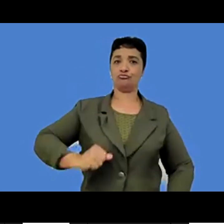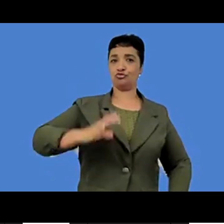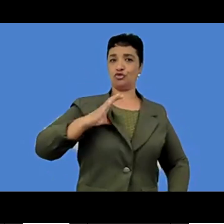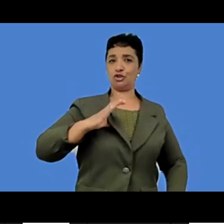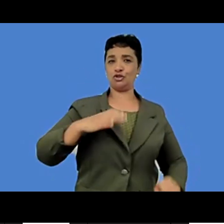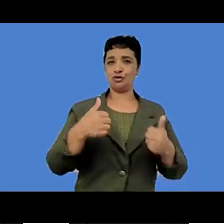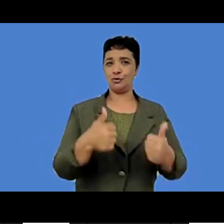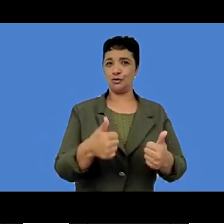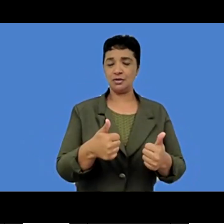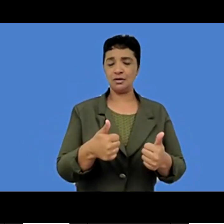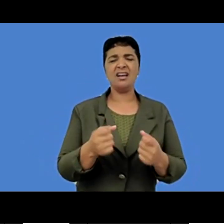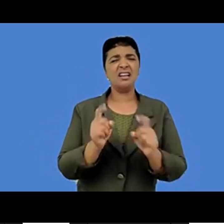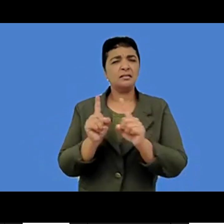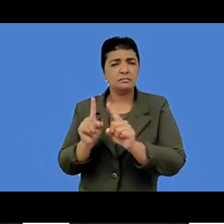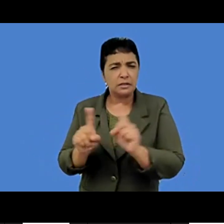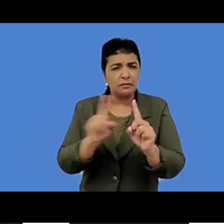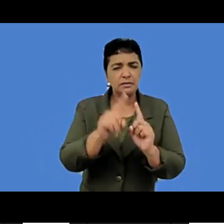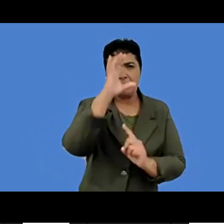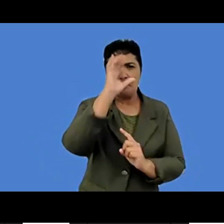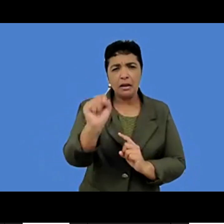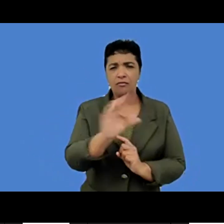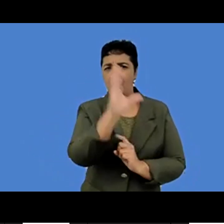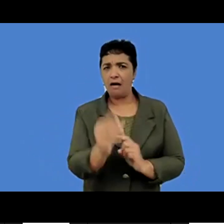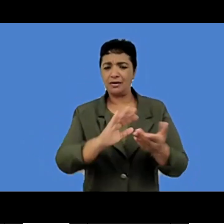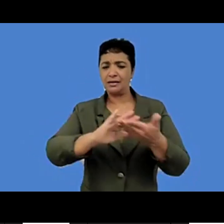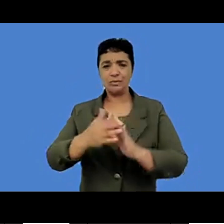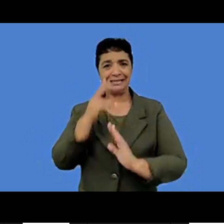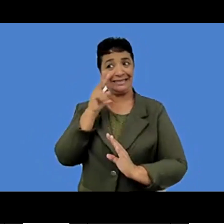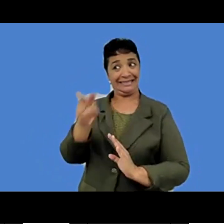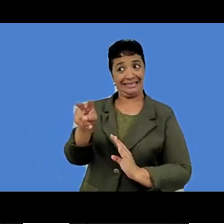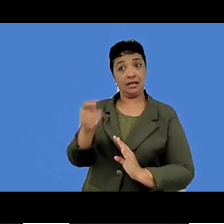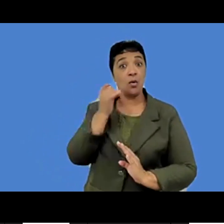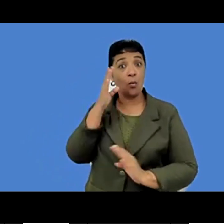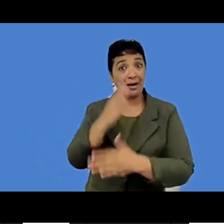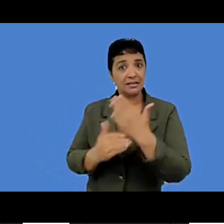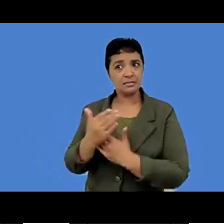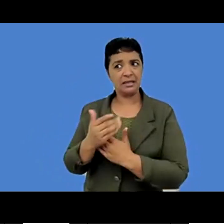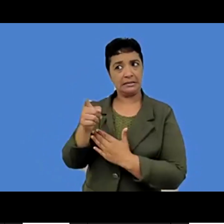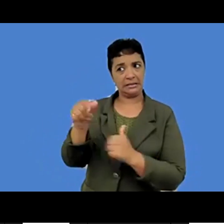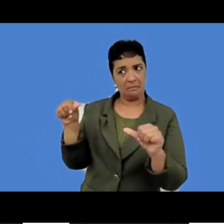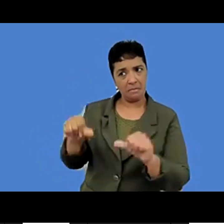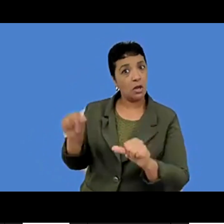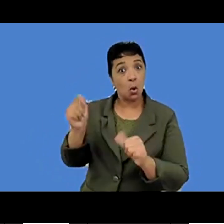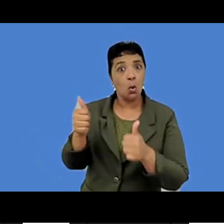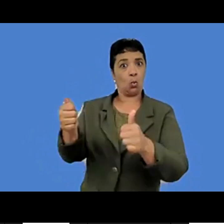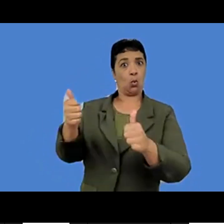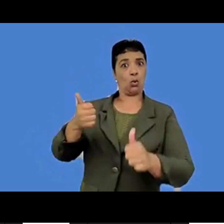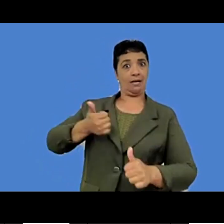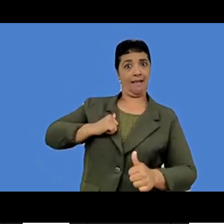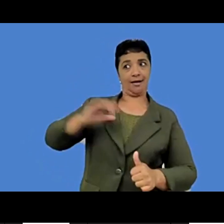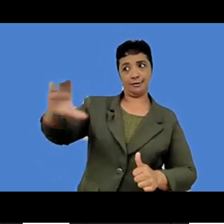that are linked to the way people with albinism look. And this has resulted to many